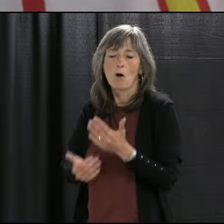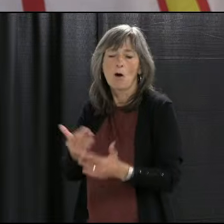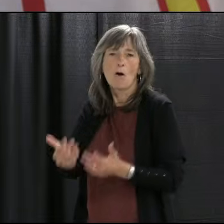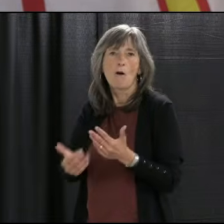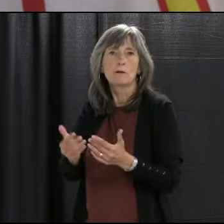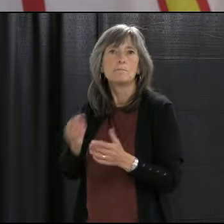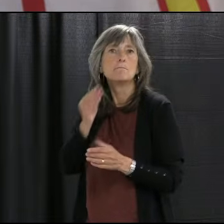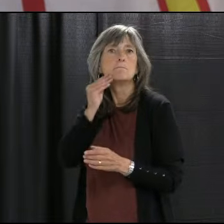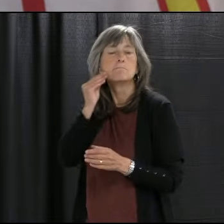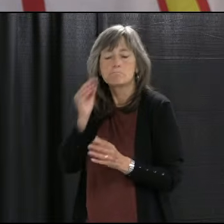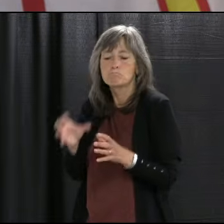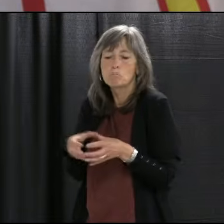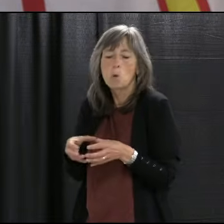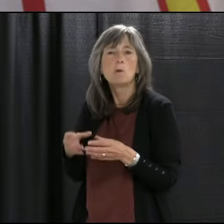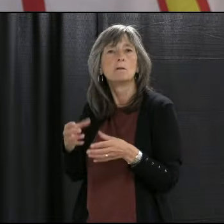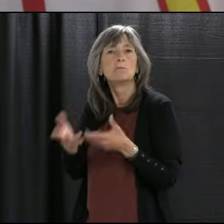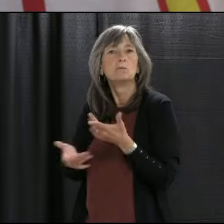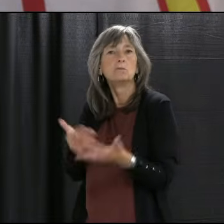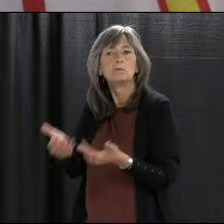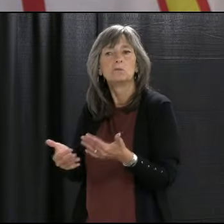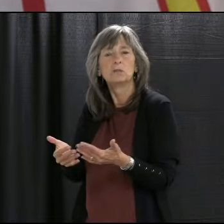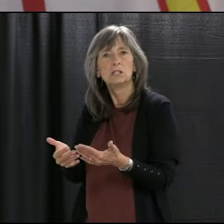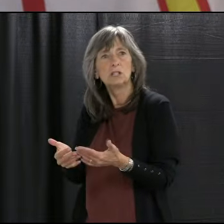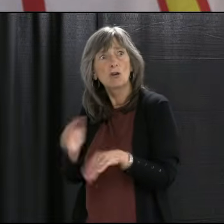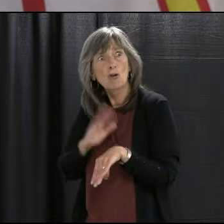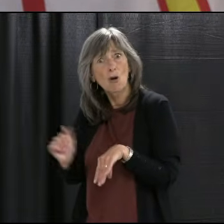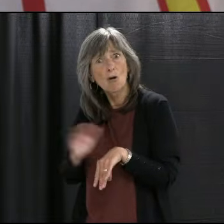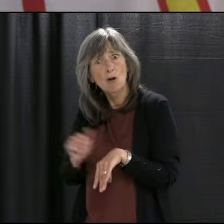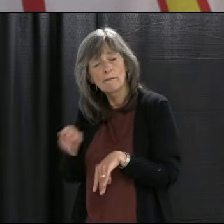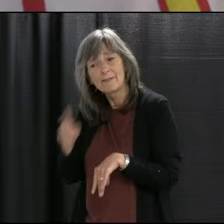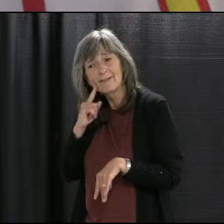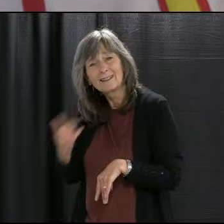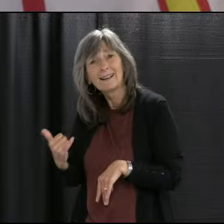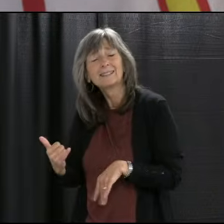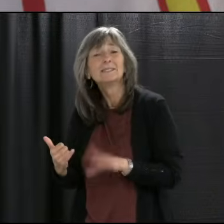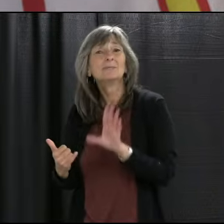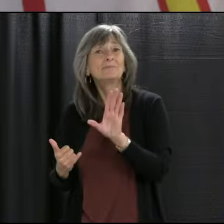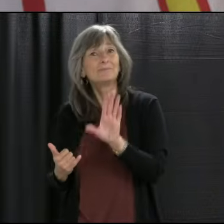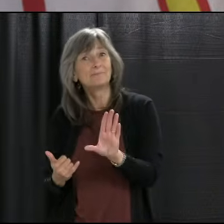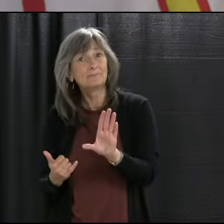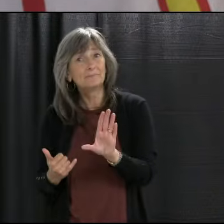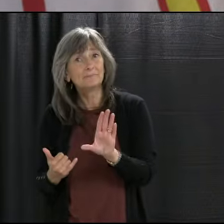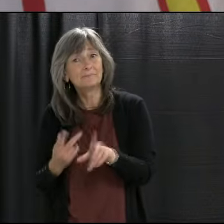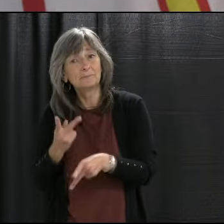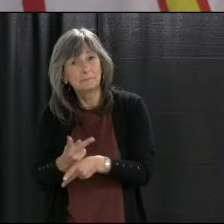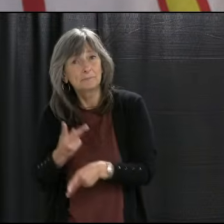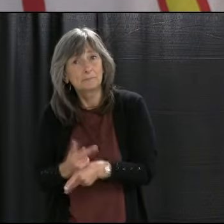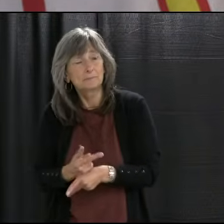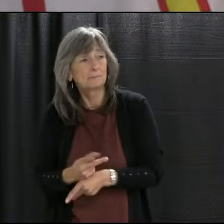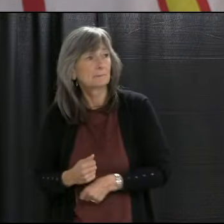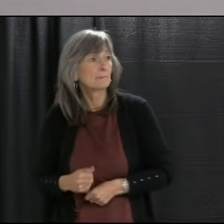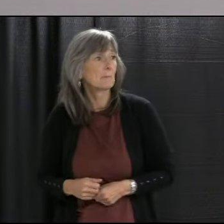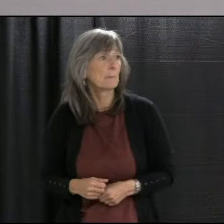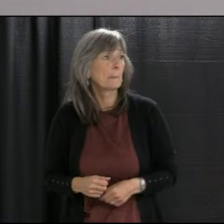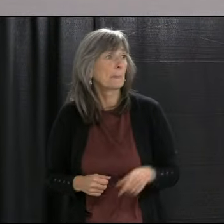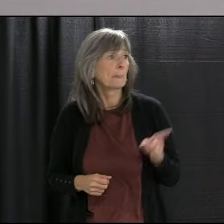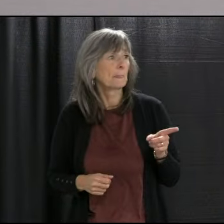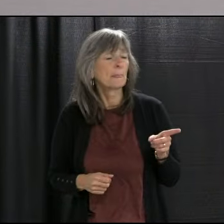there's unintentional consequences of people's legitimate actions that they need to be careful of. Could you elaborate on what